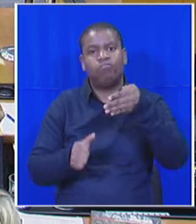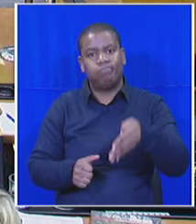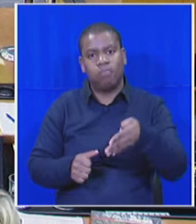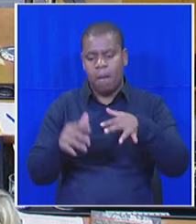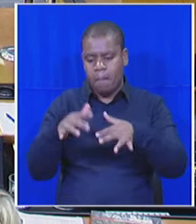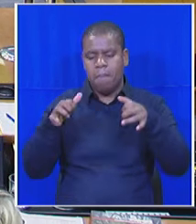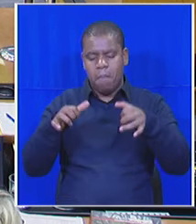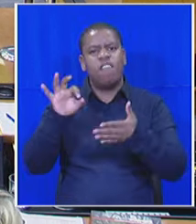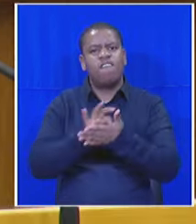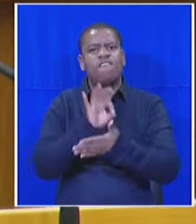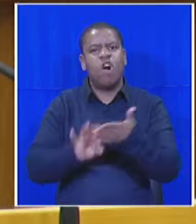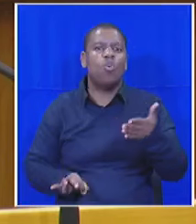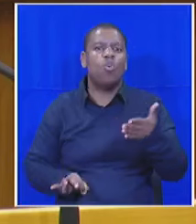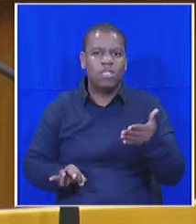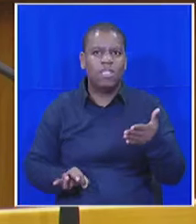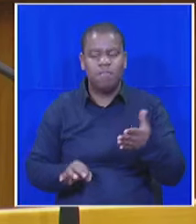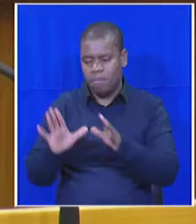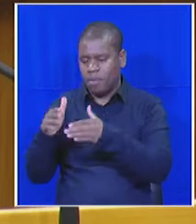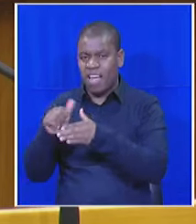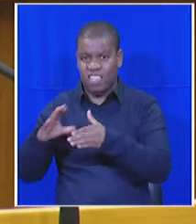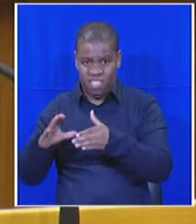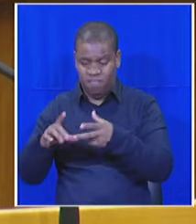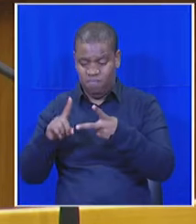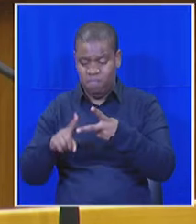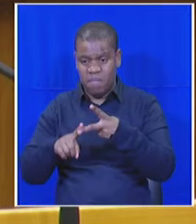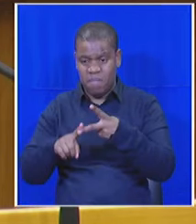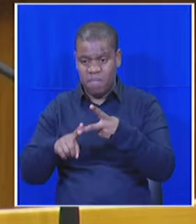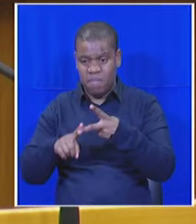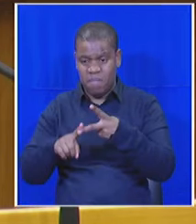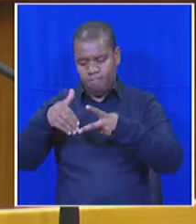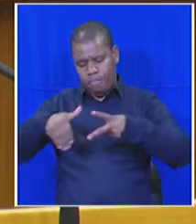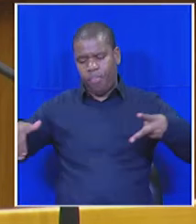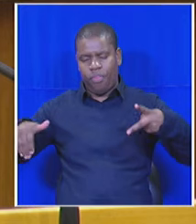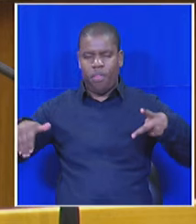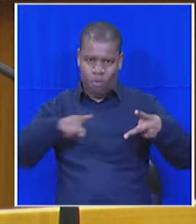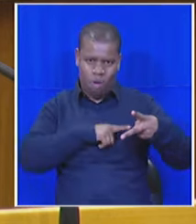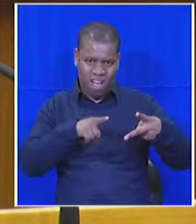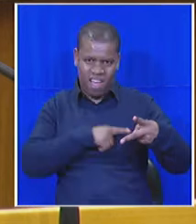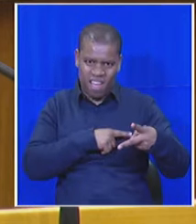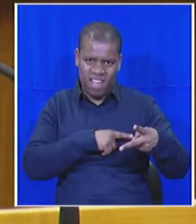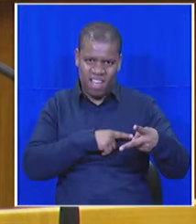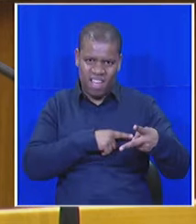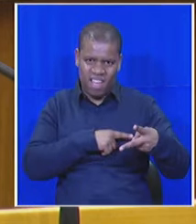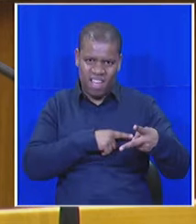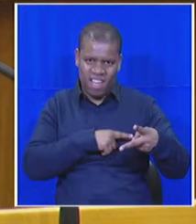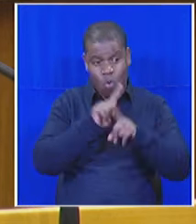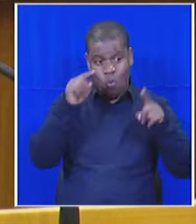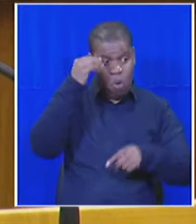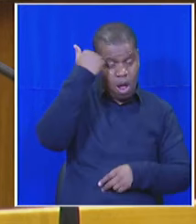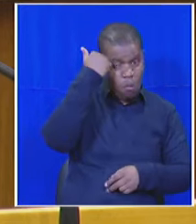I-DA ikhetha ukuthi ihlale ngaphandle ngoba bangafuni ukuthi uhulumende achubeke nokwena umsebenzi